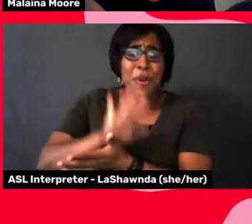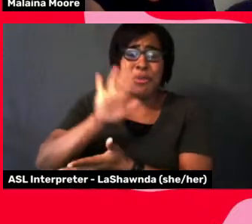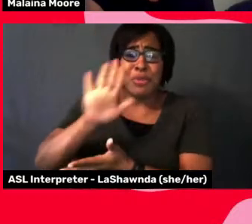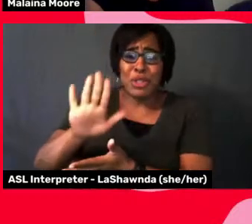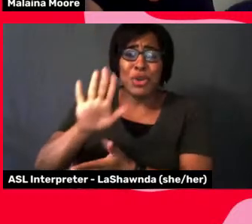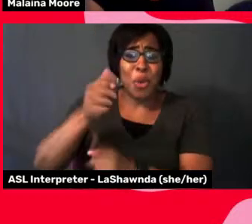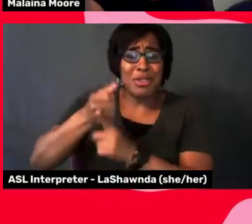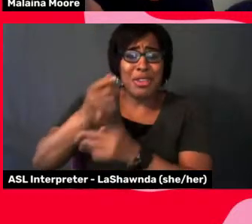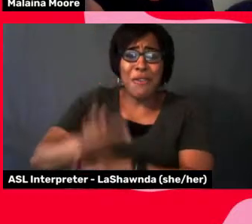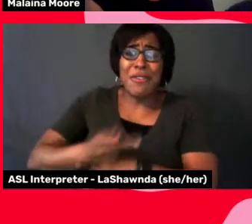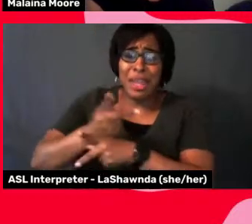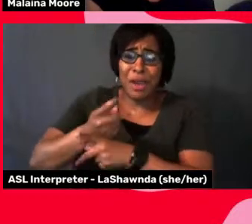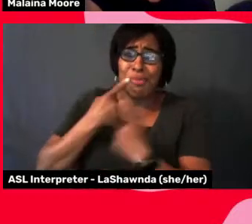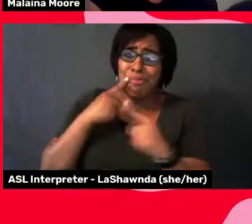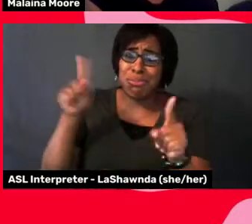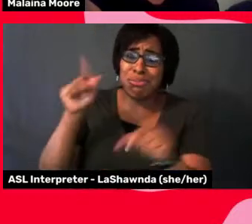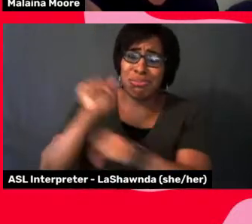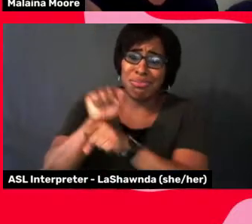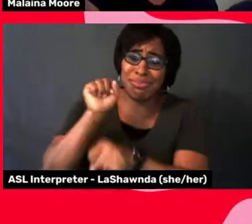Thank you.